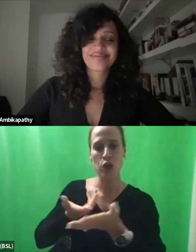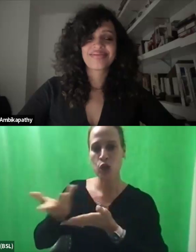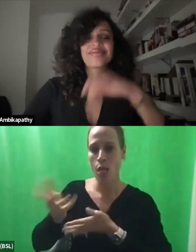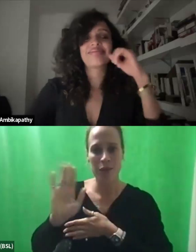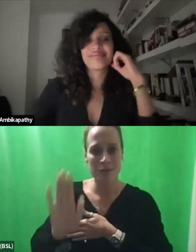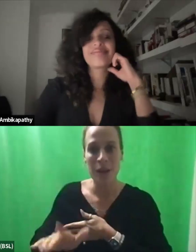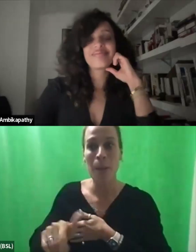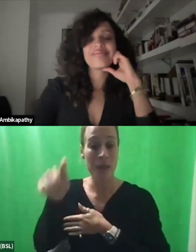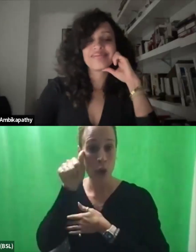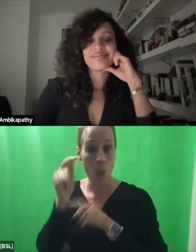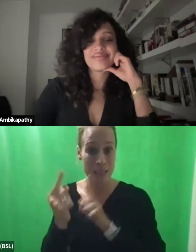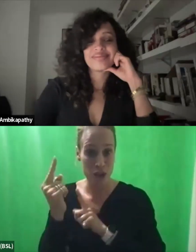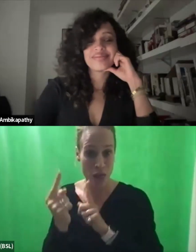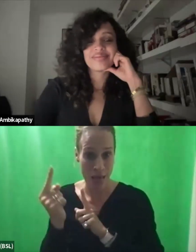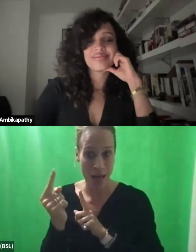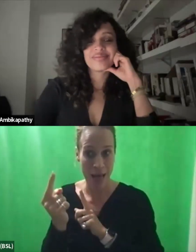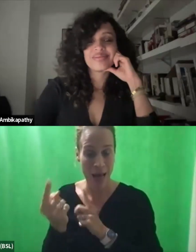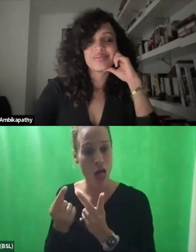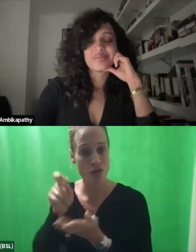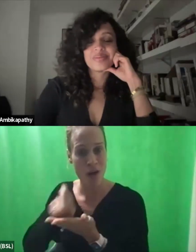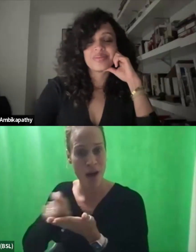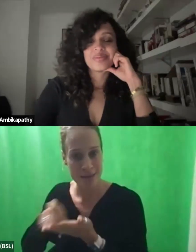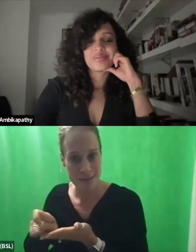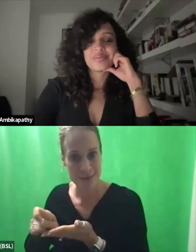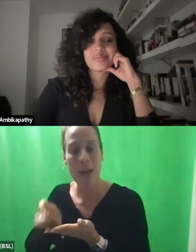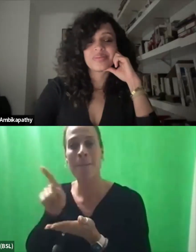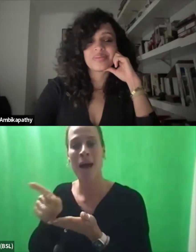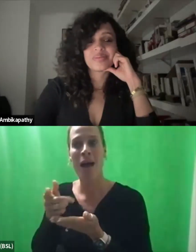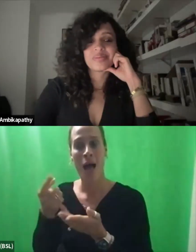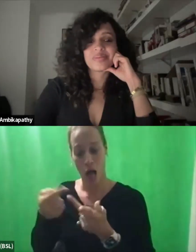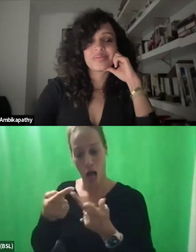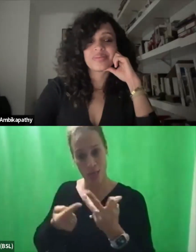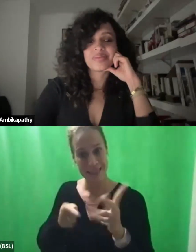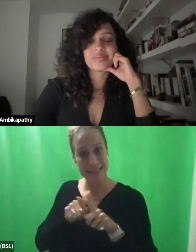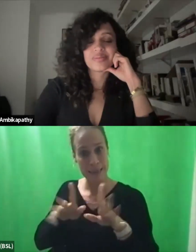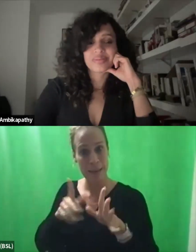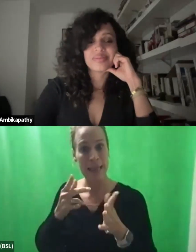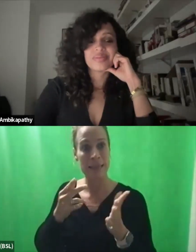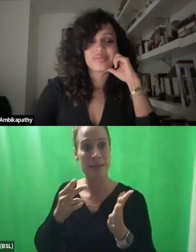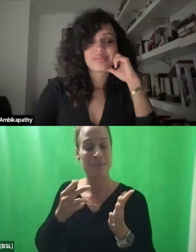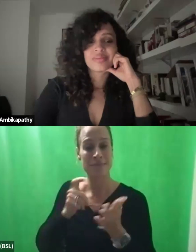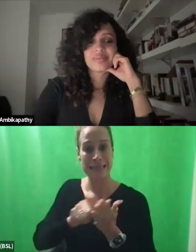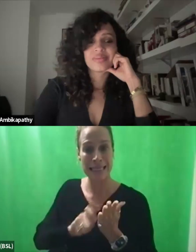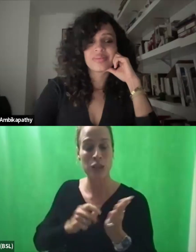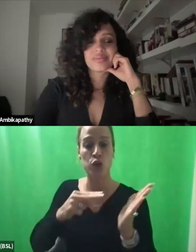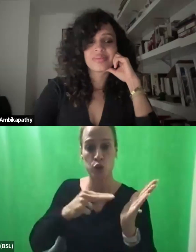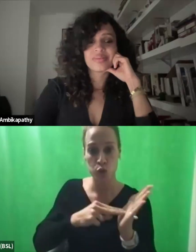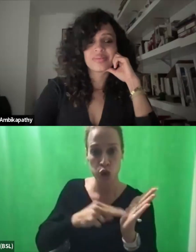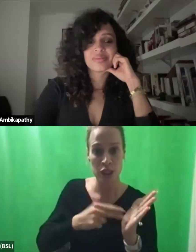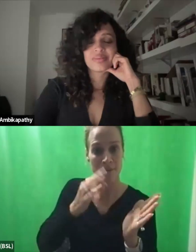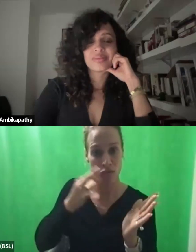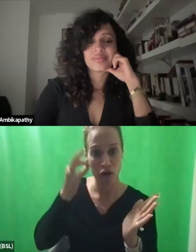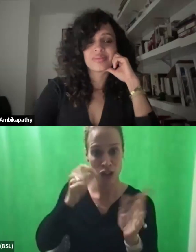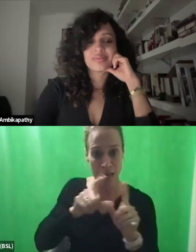but knowing each other. Other texts came out that were written in Nouchi and in French. One of them being a